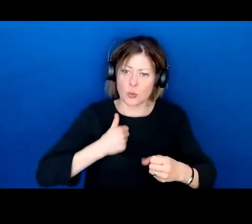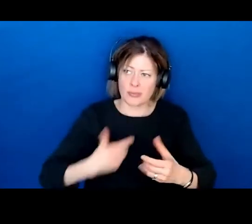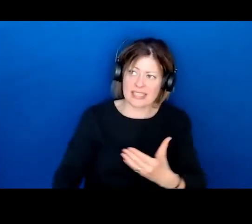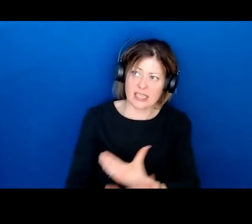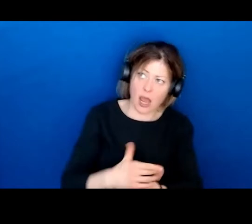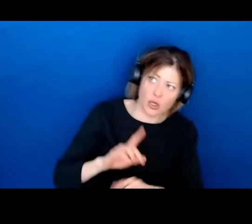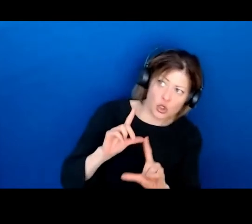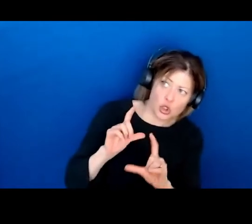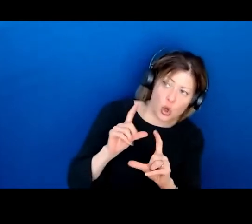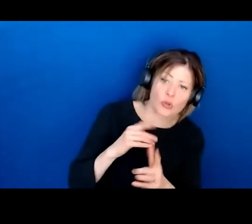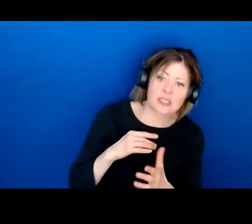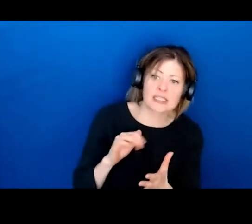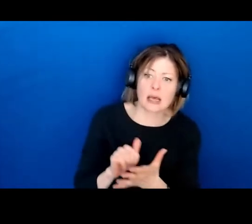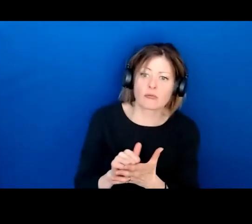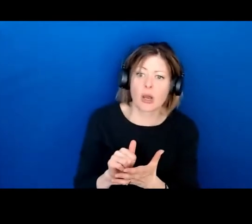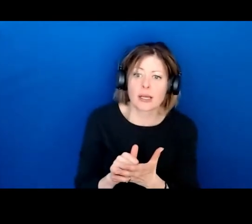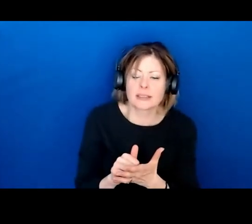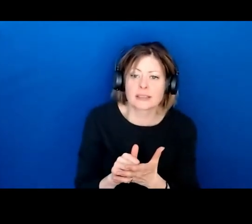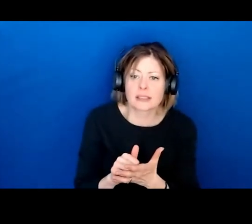Yes,